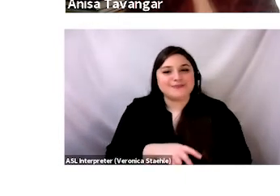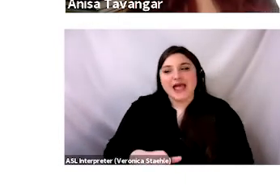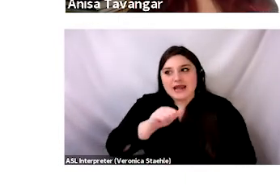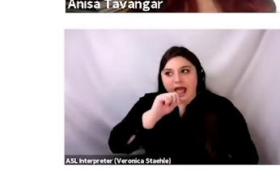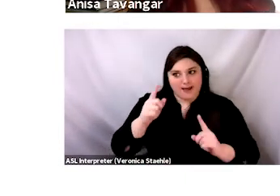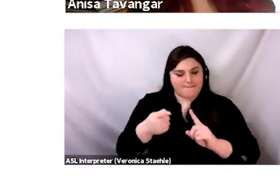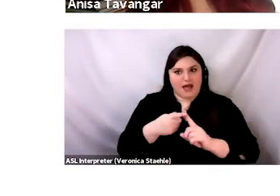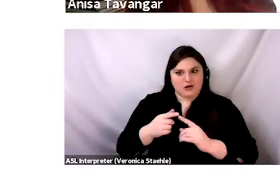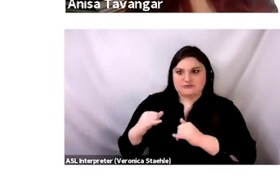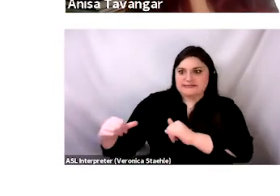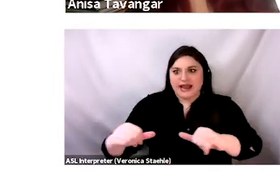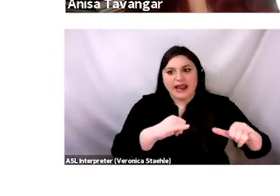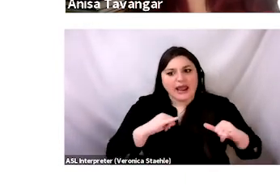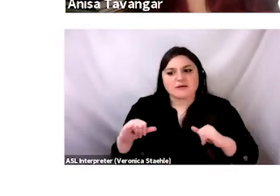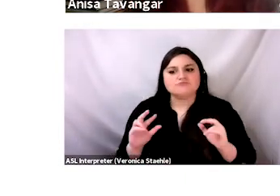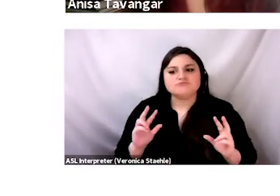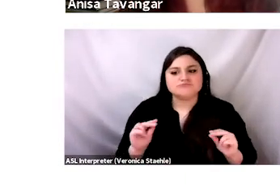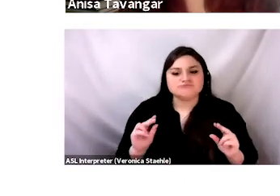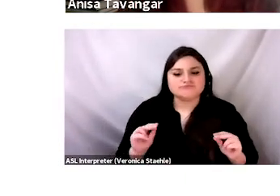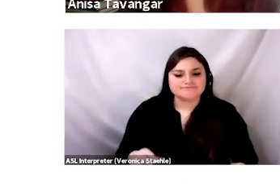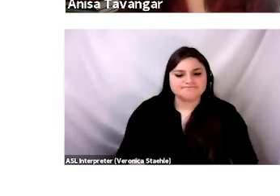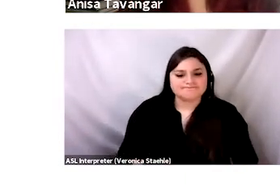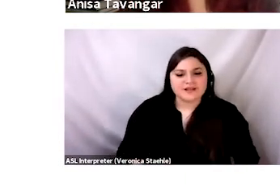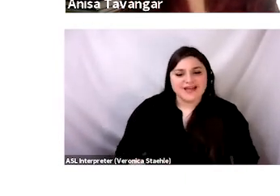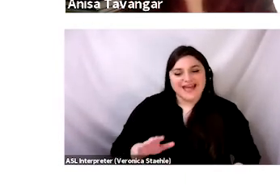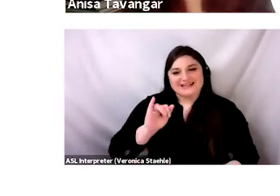So, when we think about,